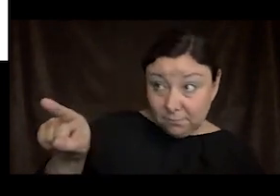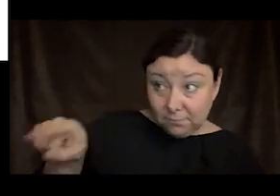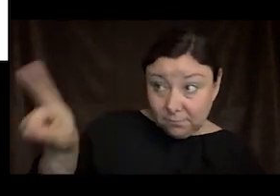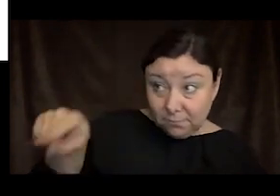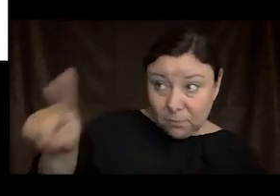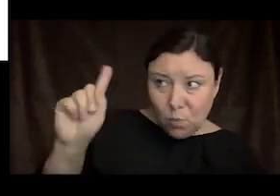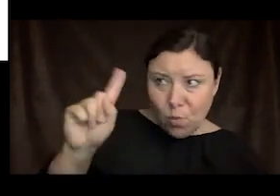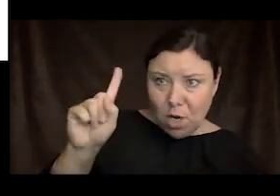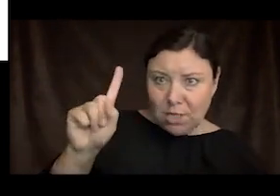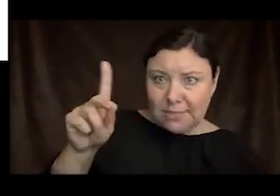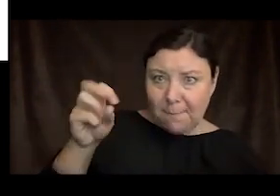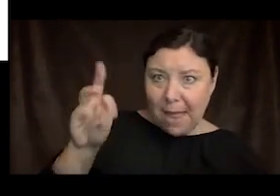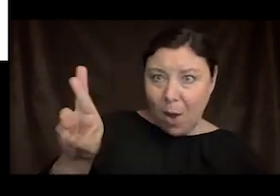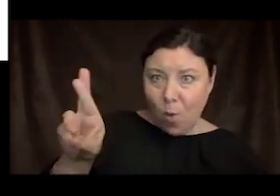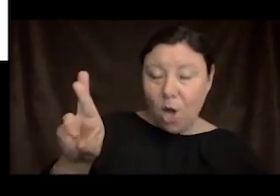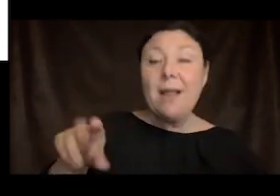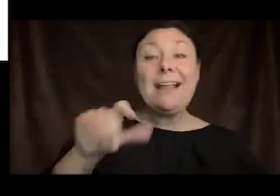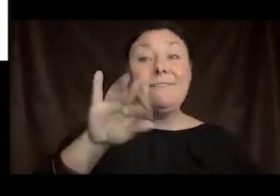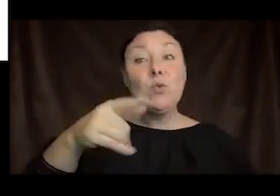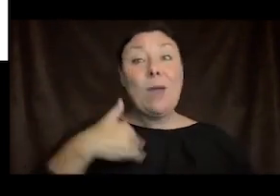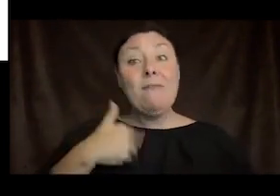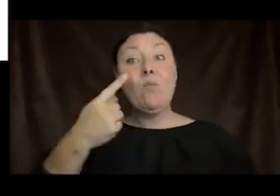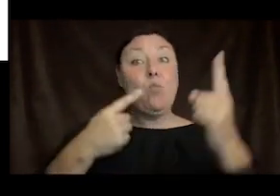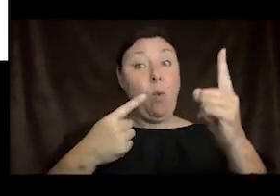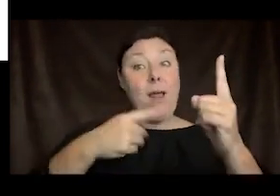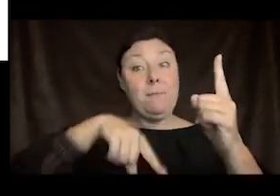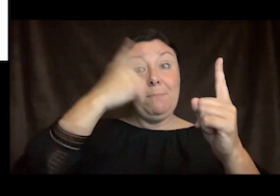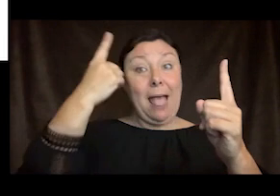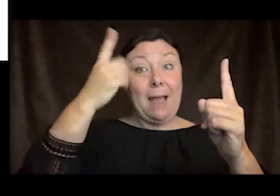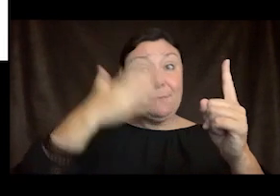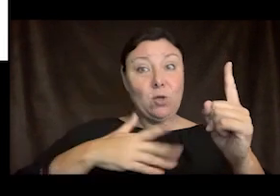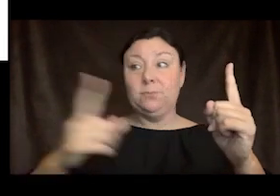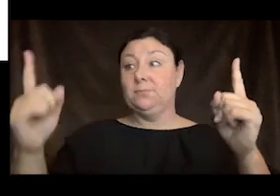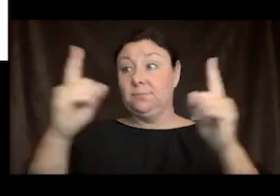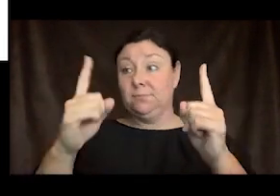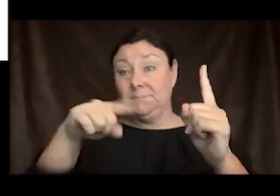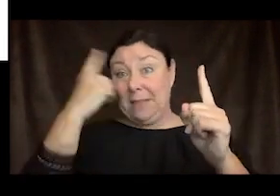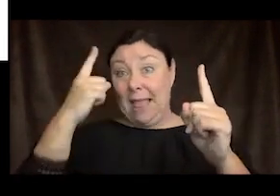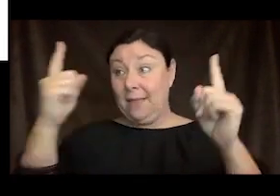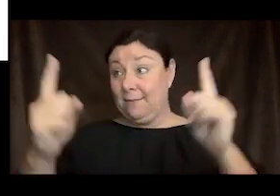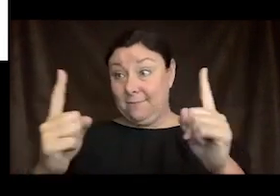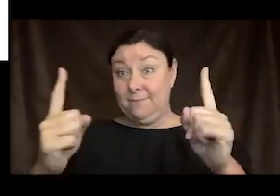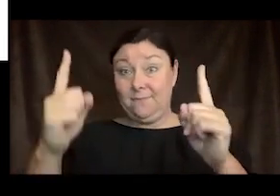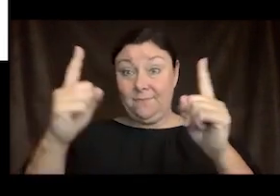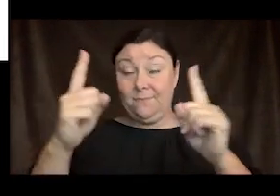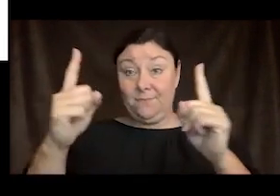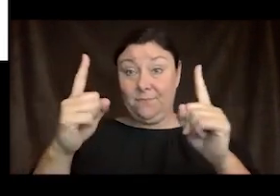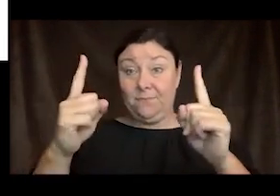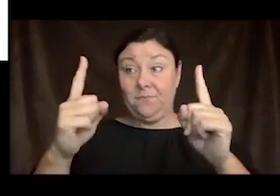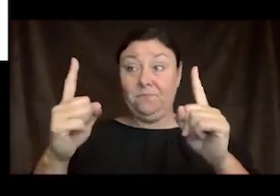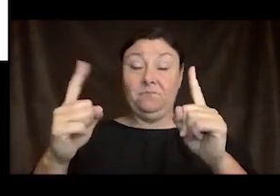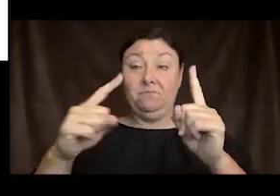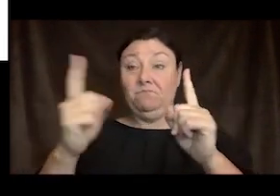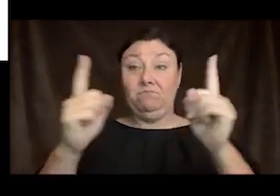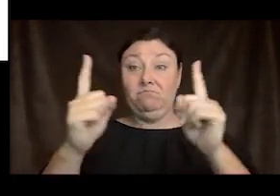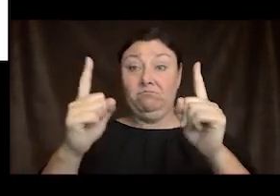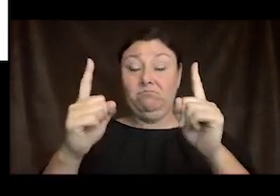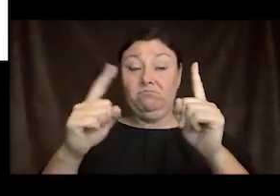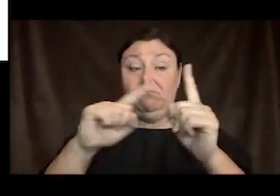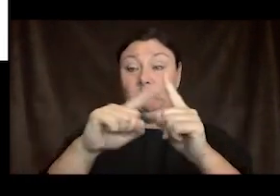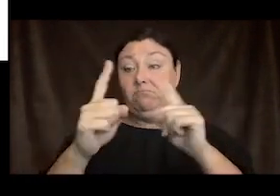So if you have one Black person and another Black person who may be treating each